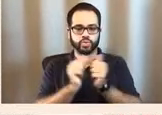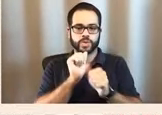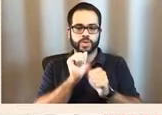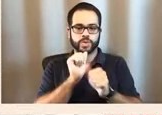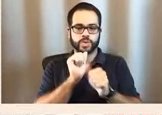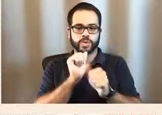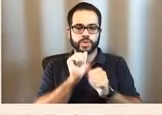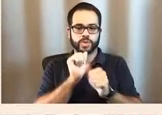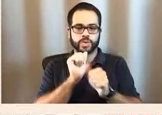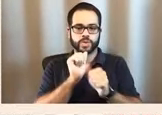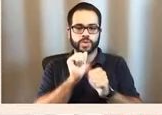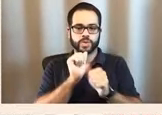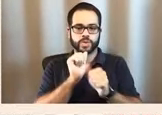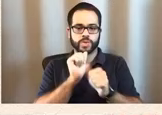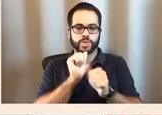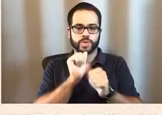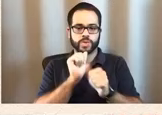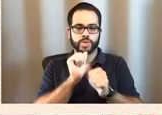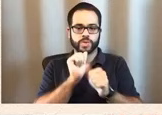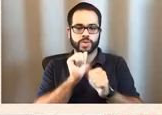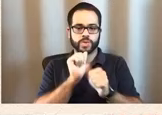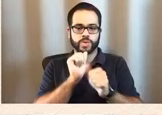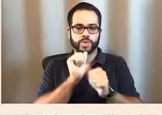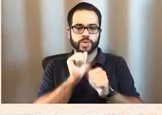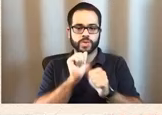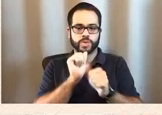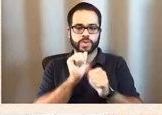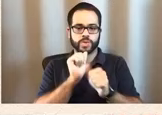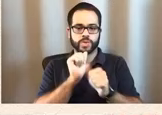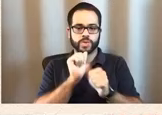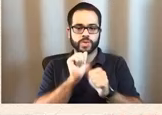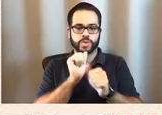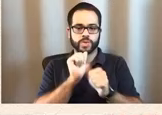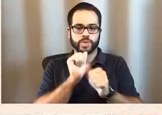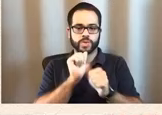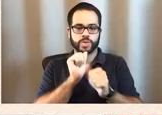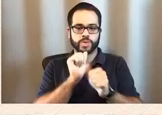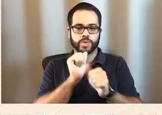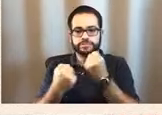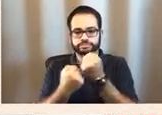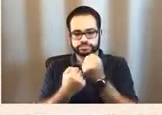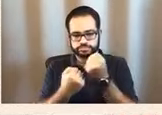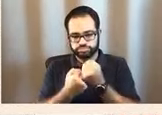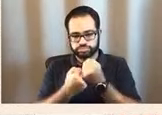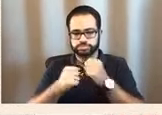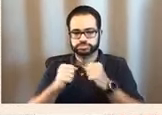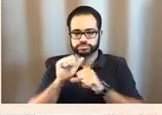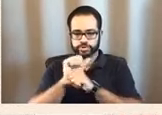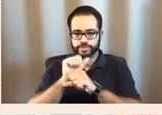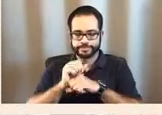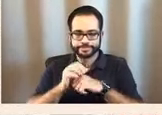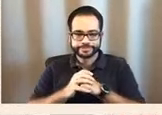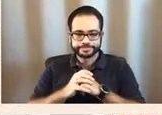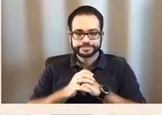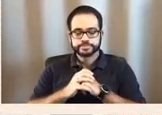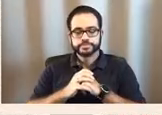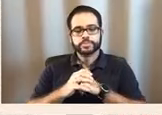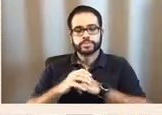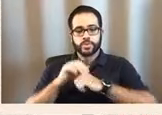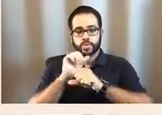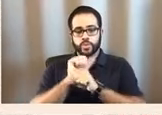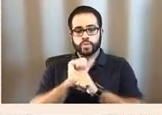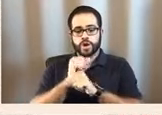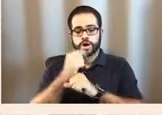The next approach is self-employment and supported self-employment. Working for oneself with